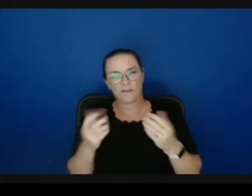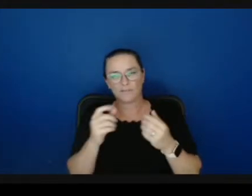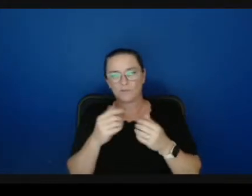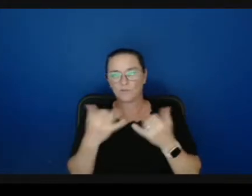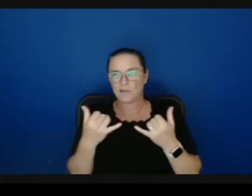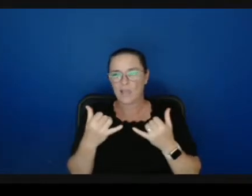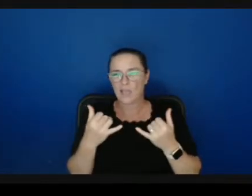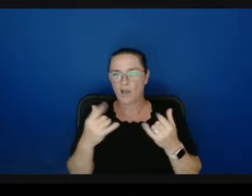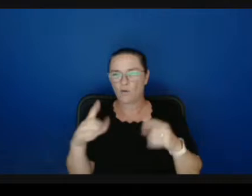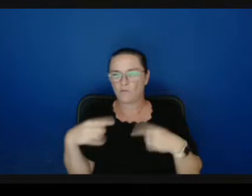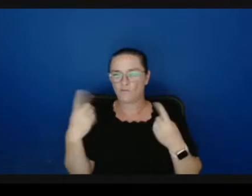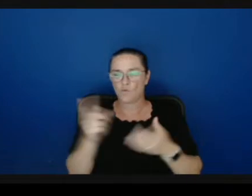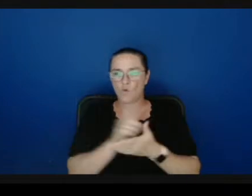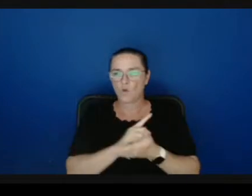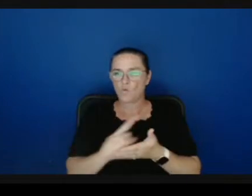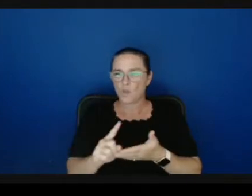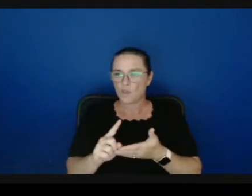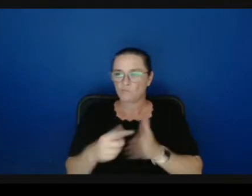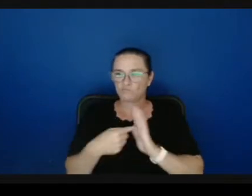prior week,